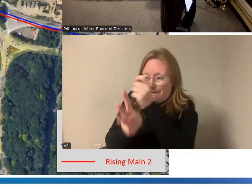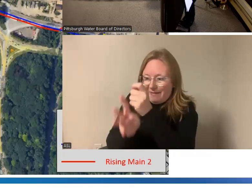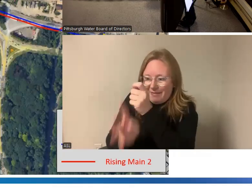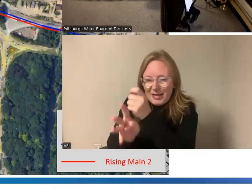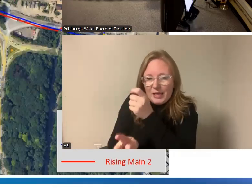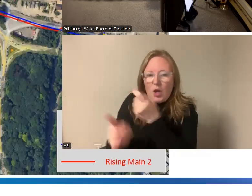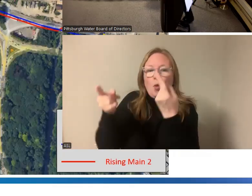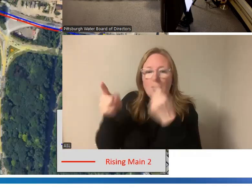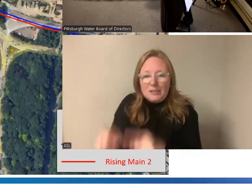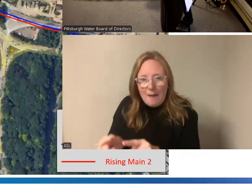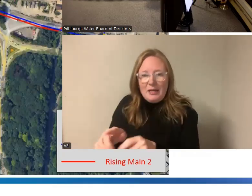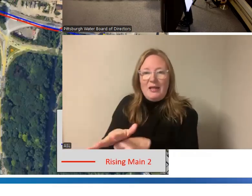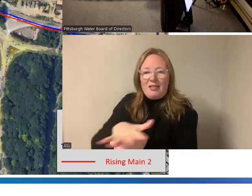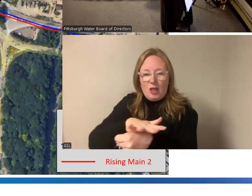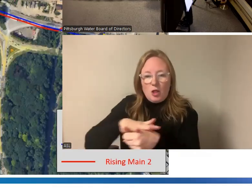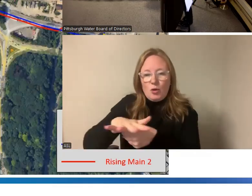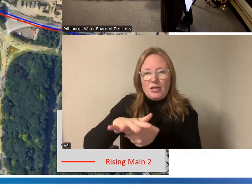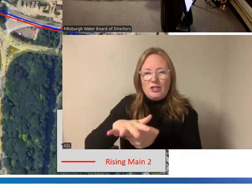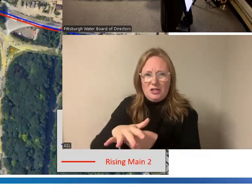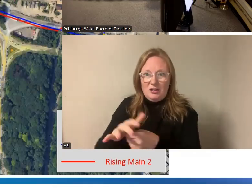the location, and its magnitude.